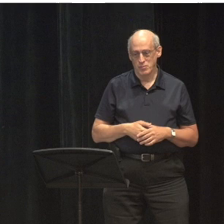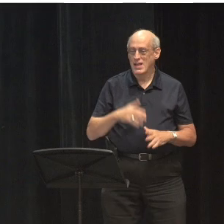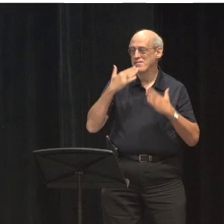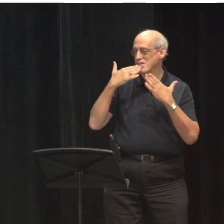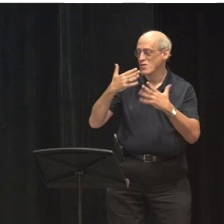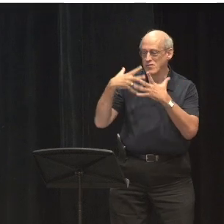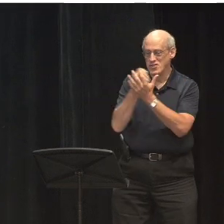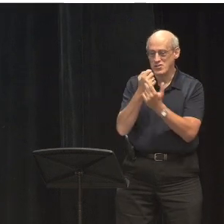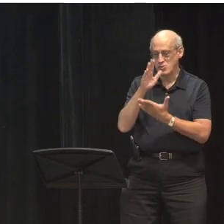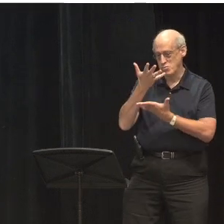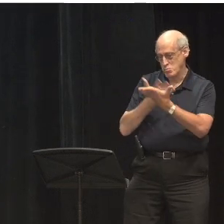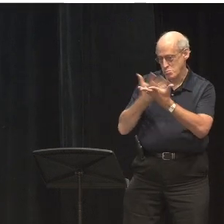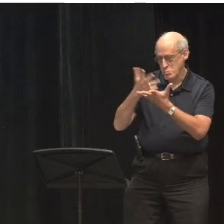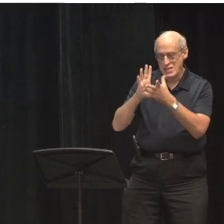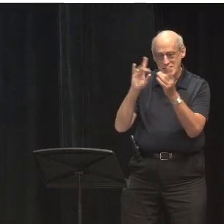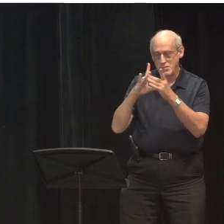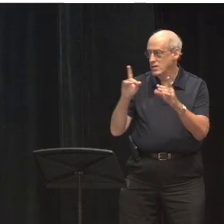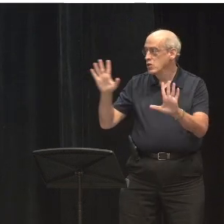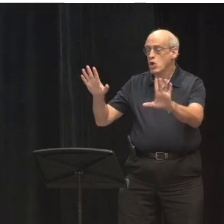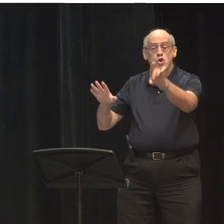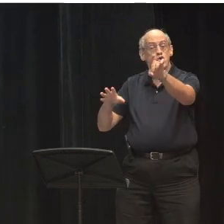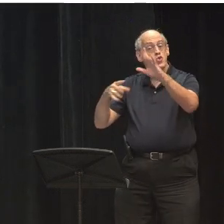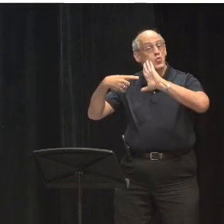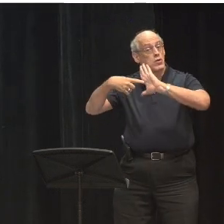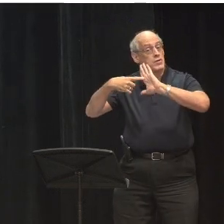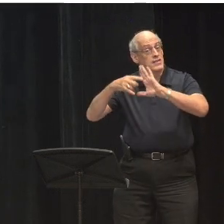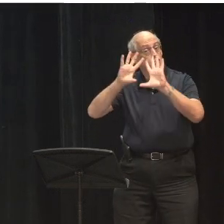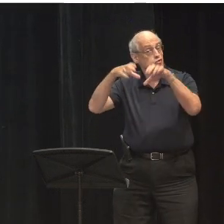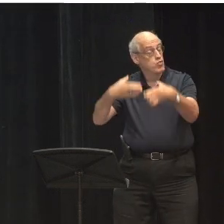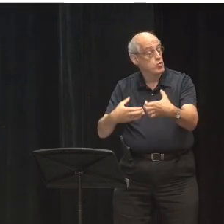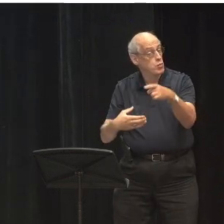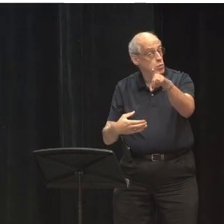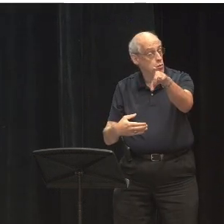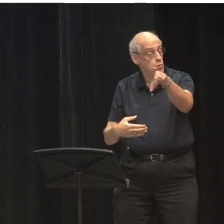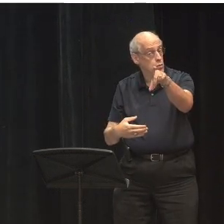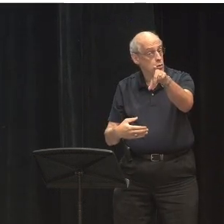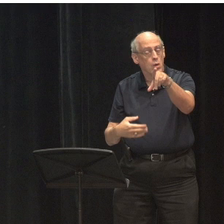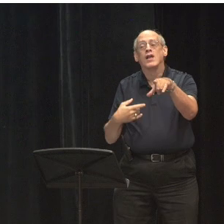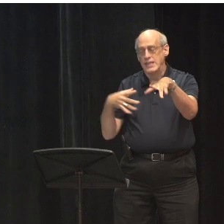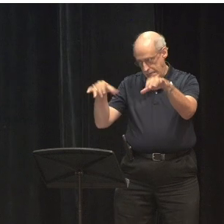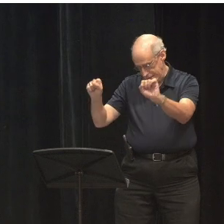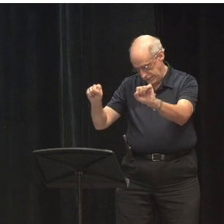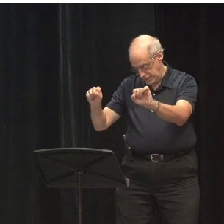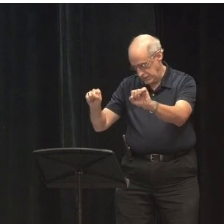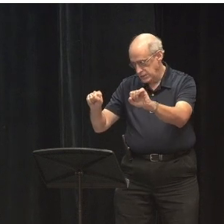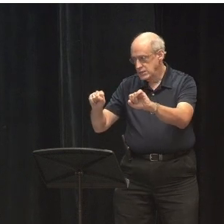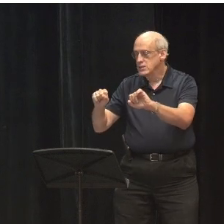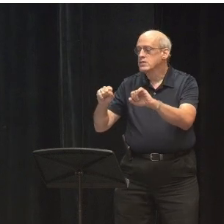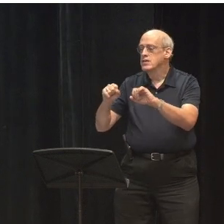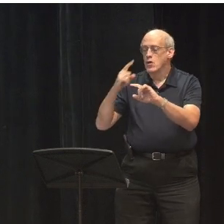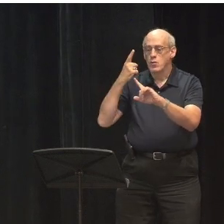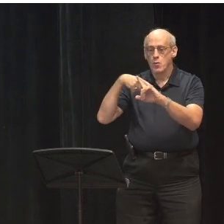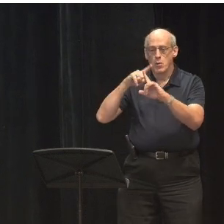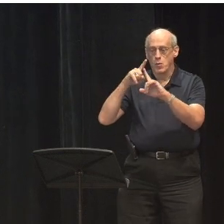Thank you for the opportunity to speak. Tom, are you speaking for the organization? I am, yes, because the resolution will